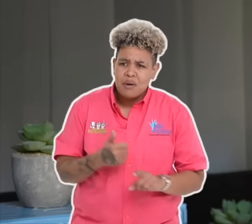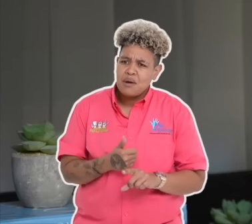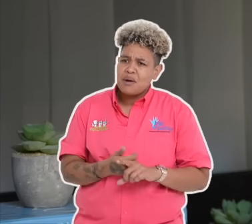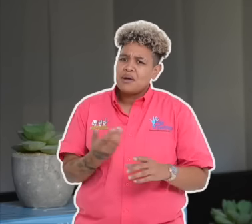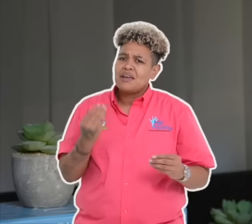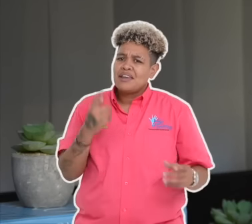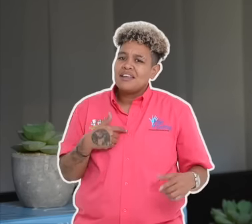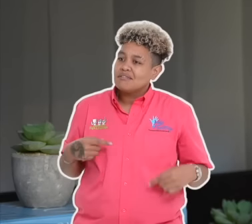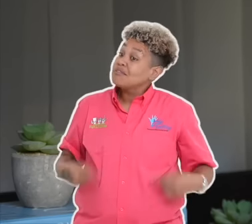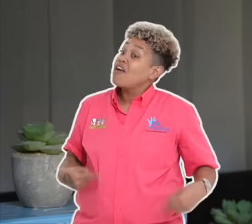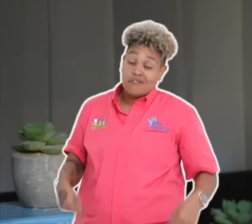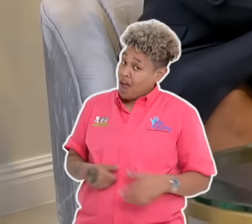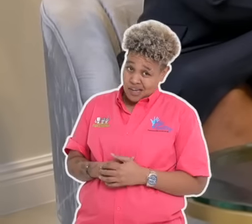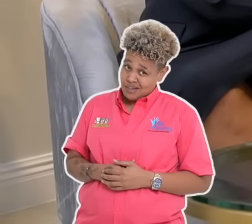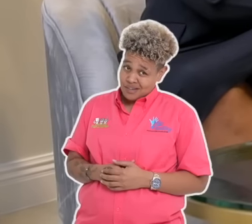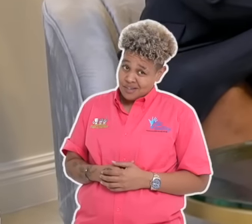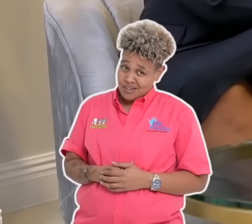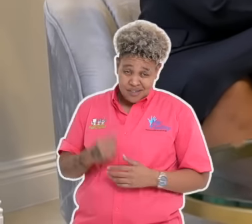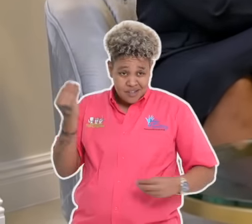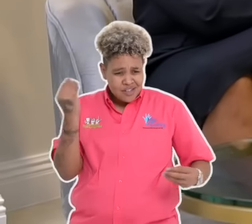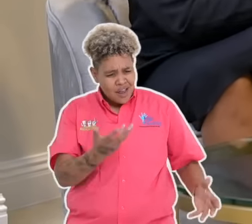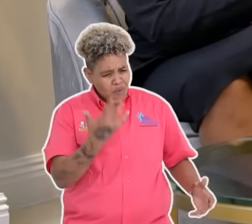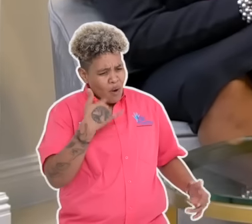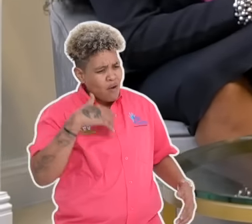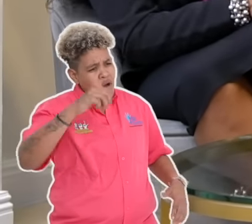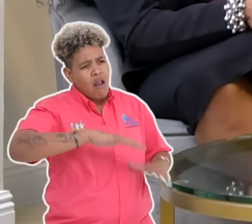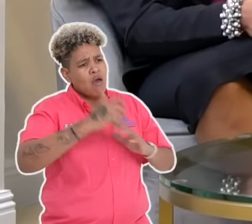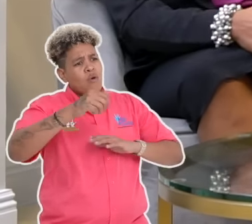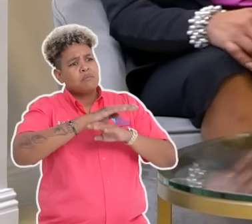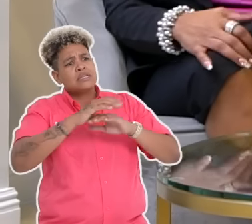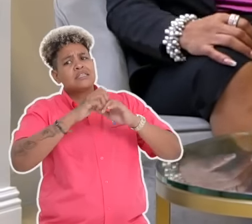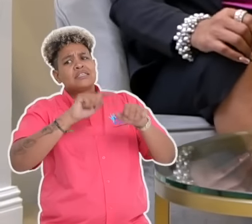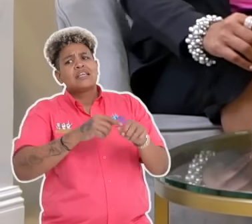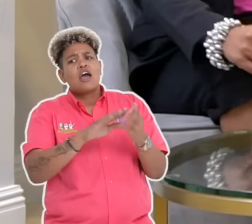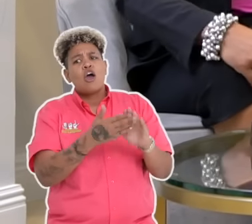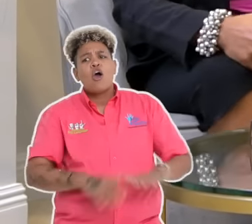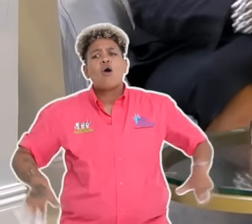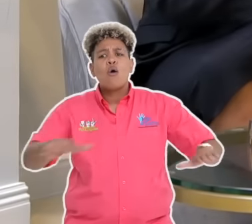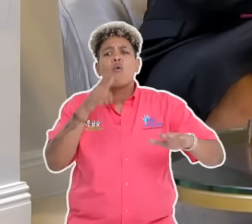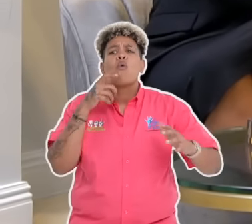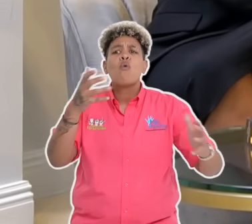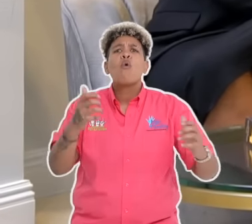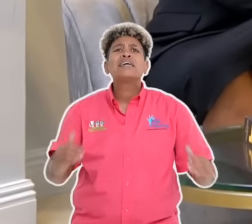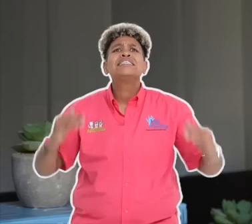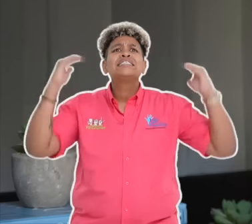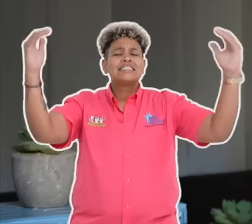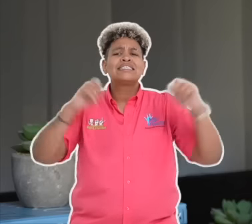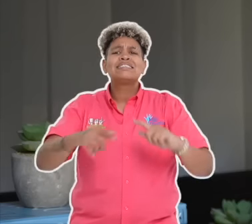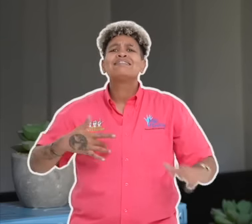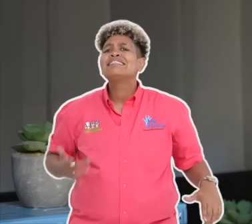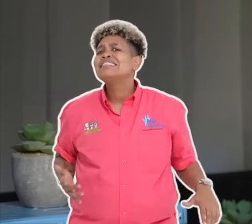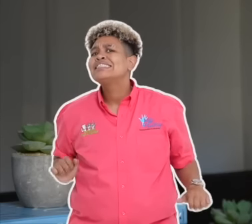But boo-boo, baby. I was terrified. Talk to me, terrified. Because we have a lot of entrepreneurs and startups in the community who